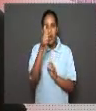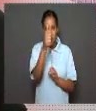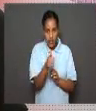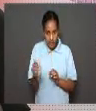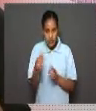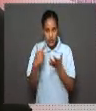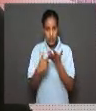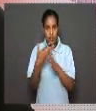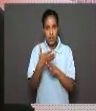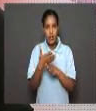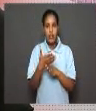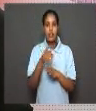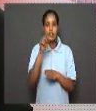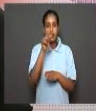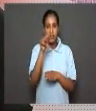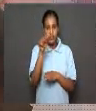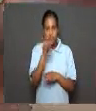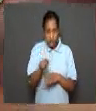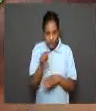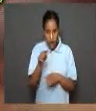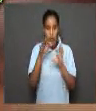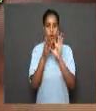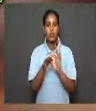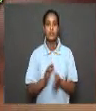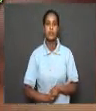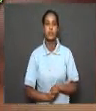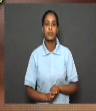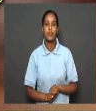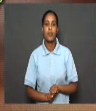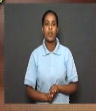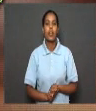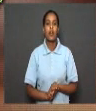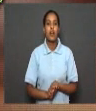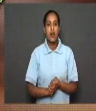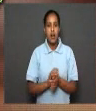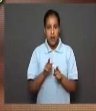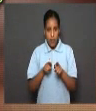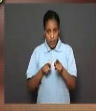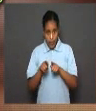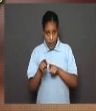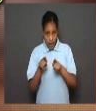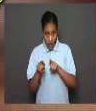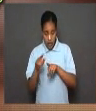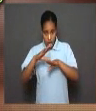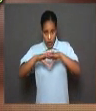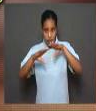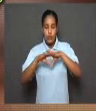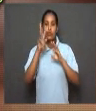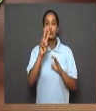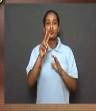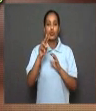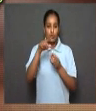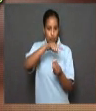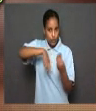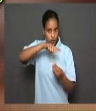and thus are sigma bonds. A parallel overlap had two regions